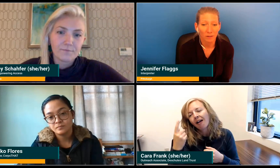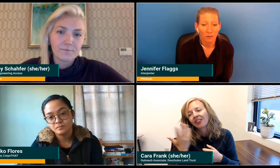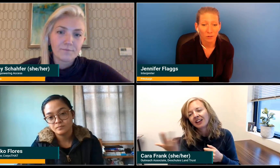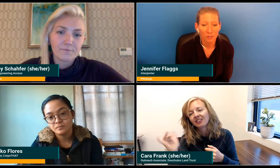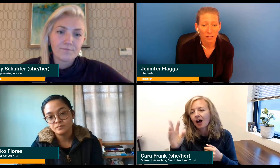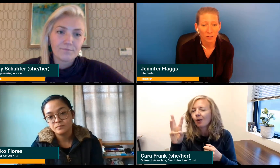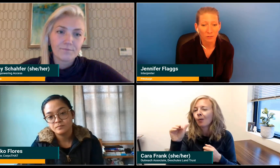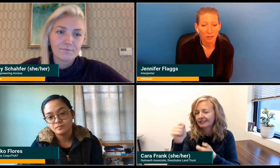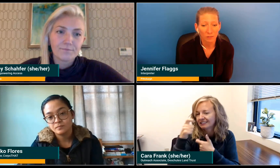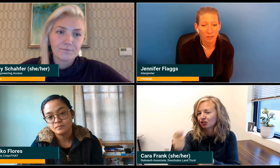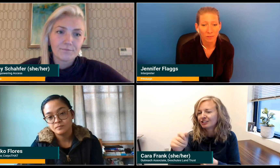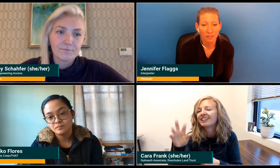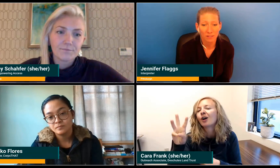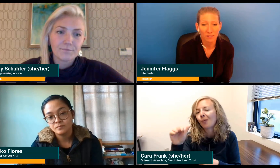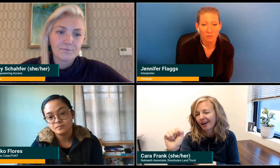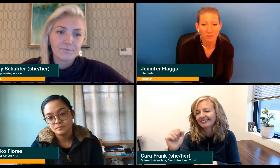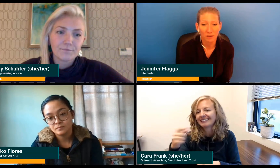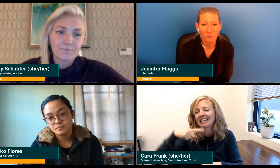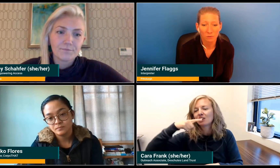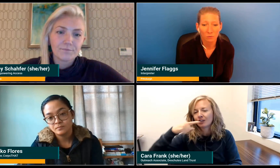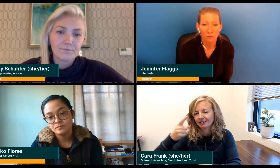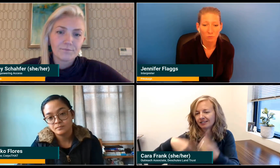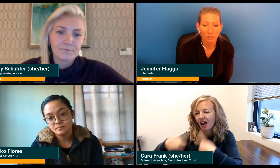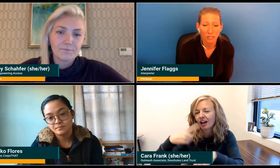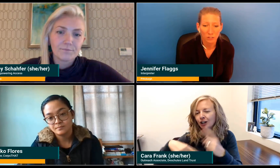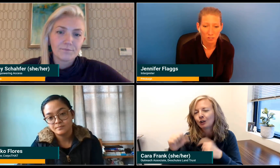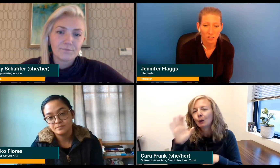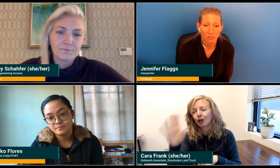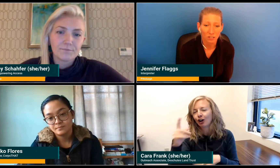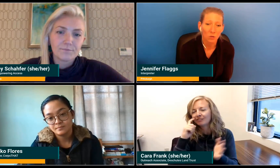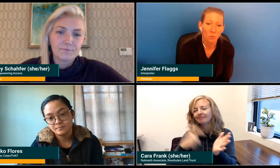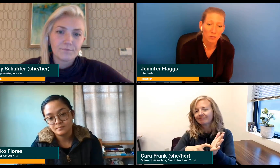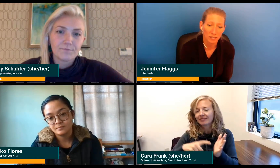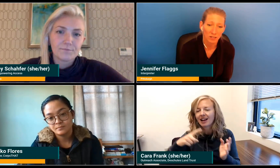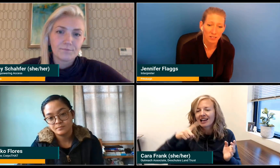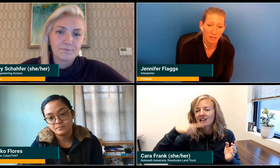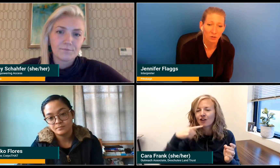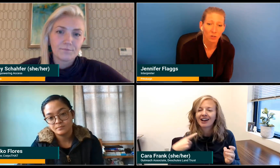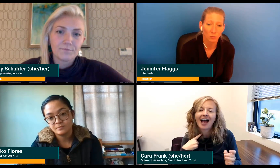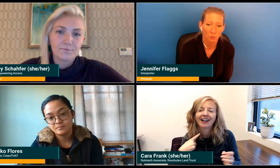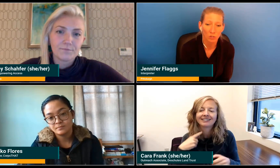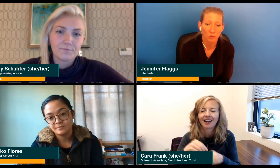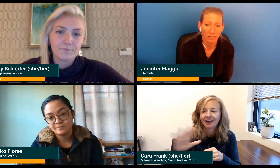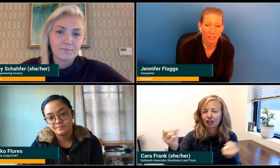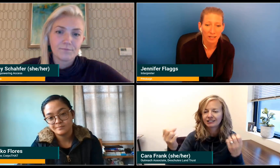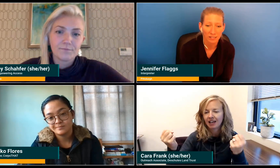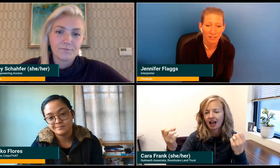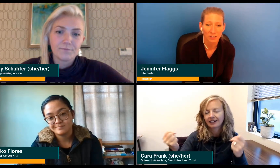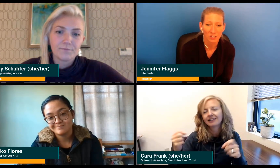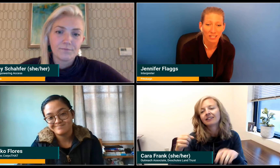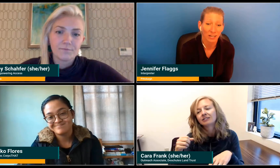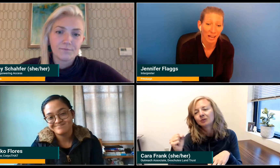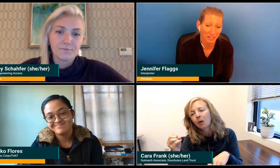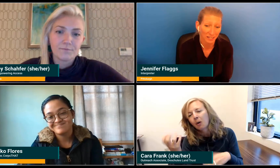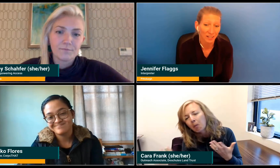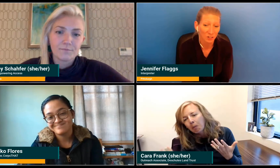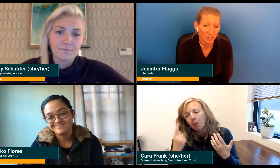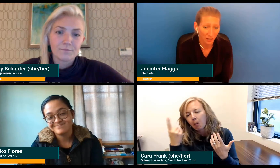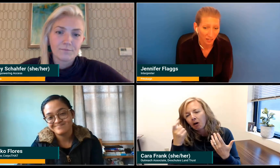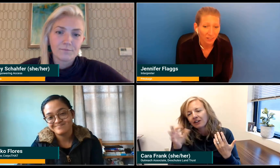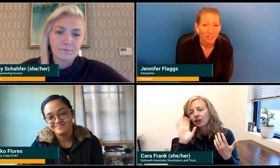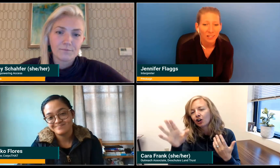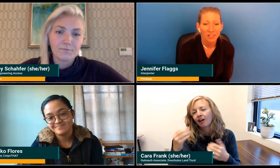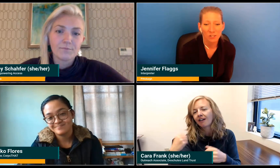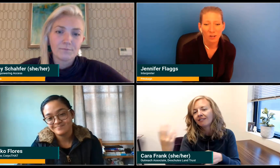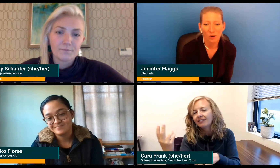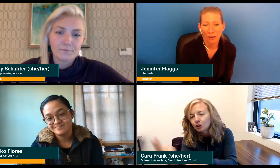them, or a signer ready for them, that was really interesting. Says it was a hearing signer. We do recognize that there's a hearing accent in their